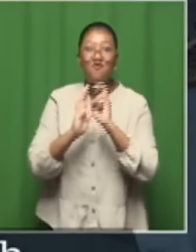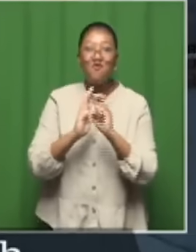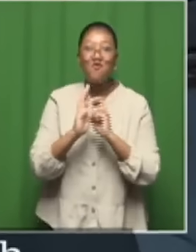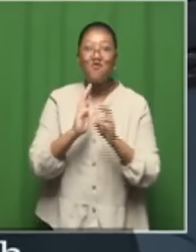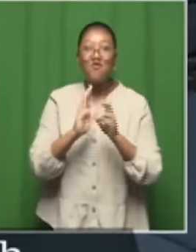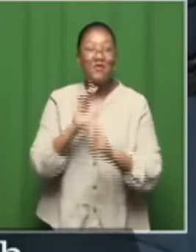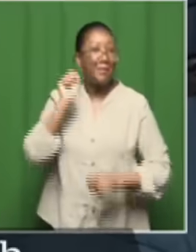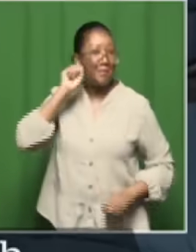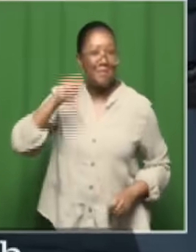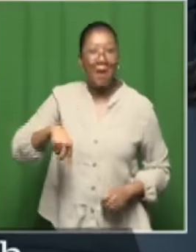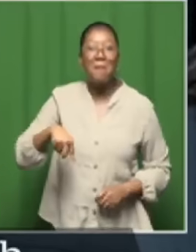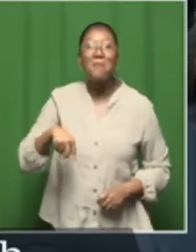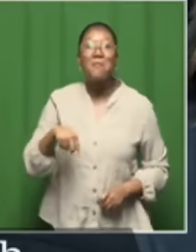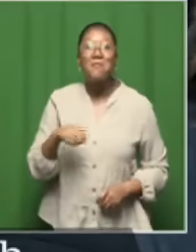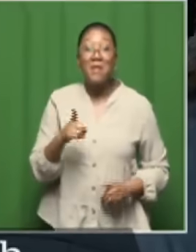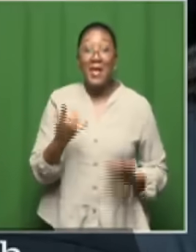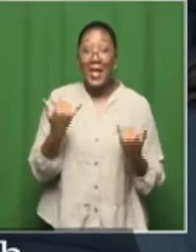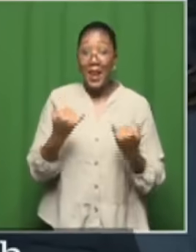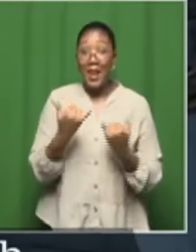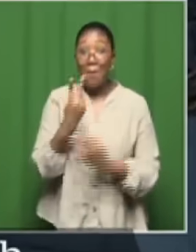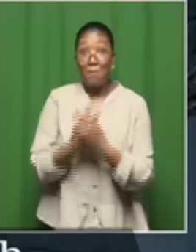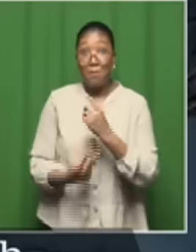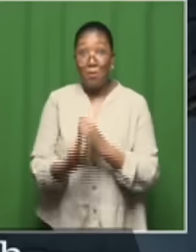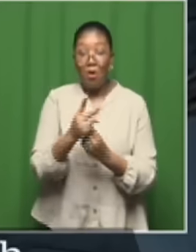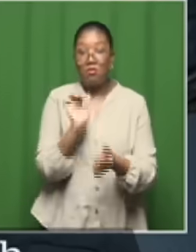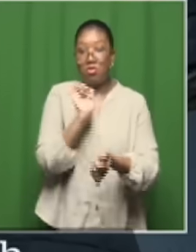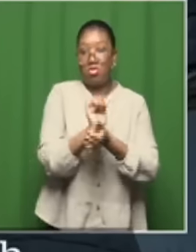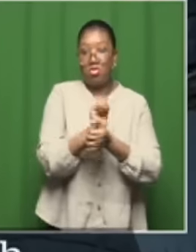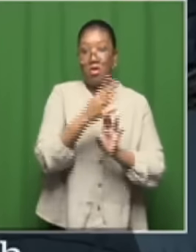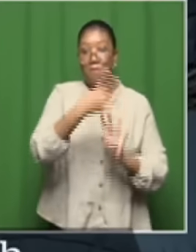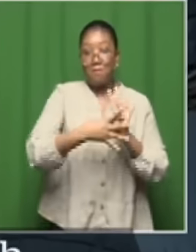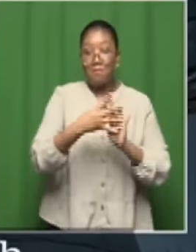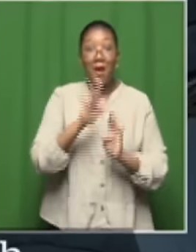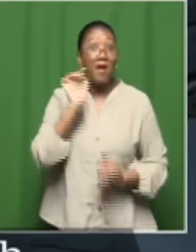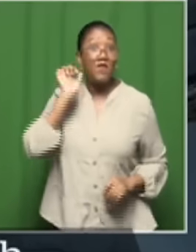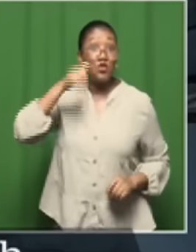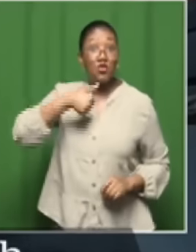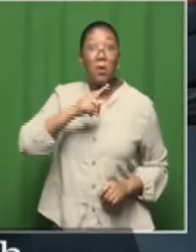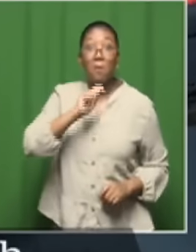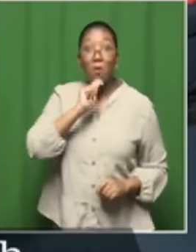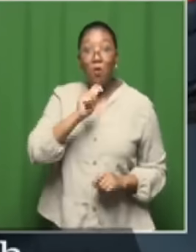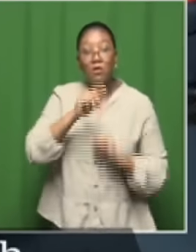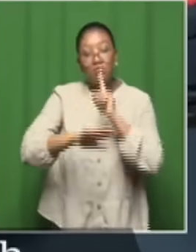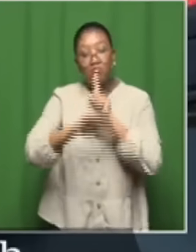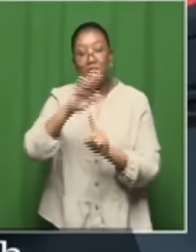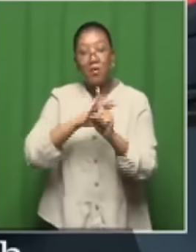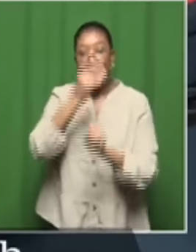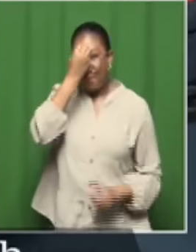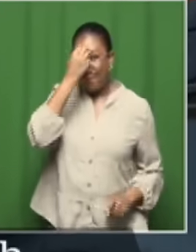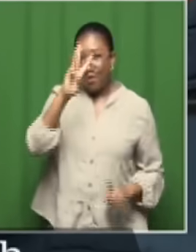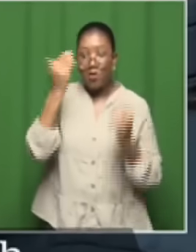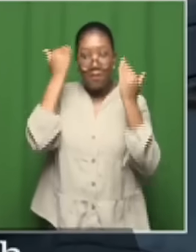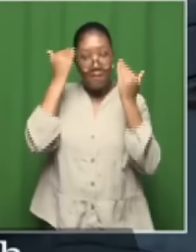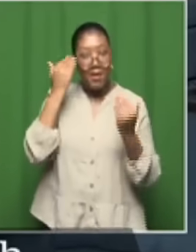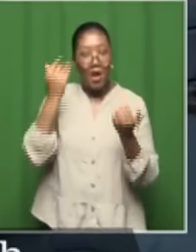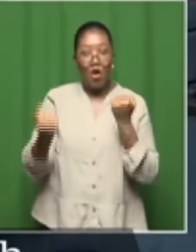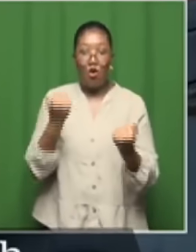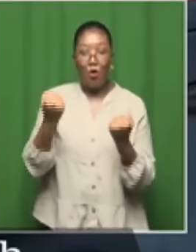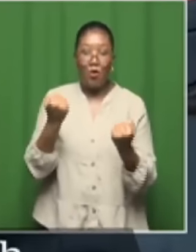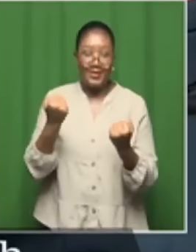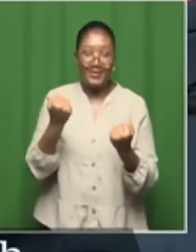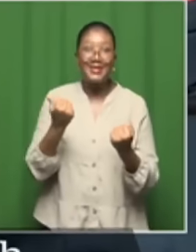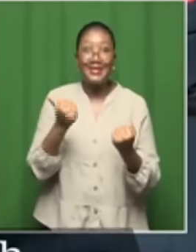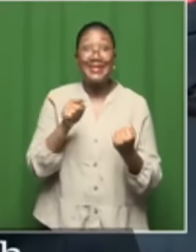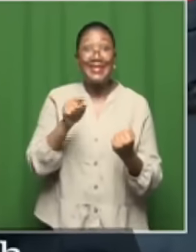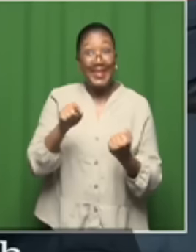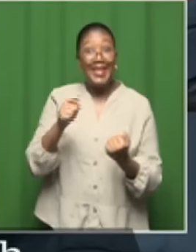behind bars. The next day, tomorrow morning, they will be appearing in Pretoria Magistrate Court to face these two charges. It will then be up to the court